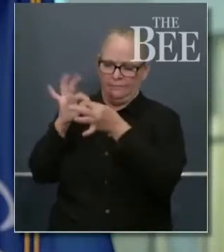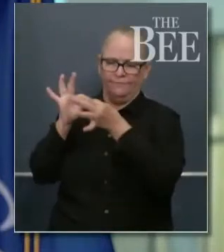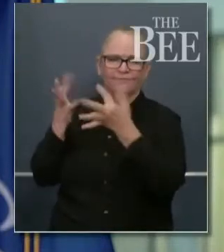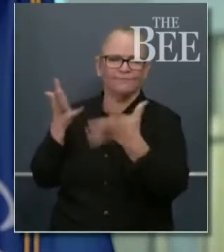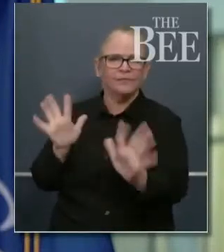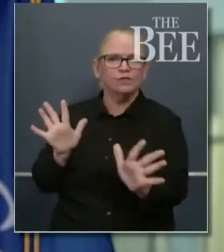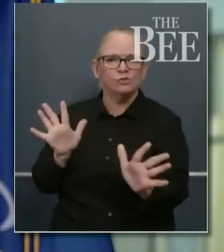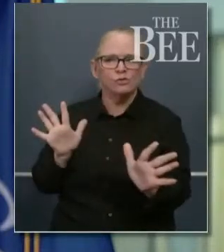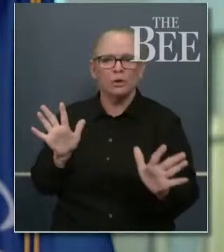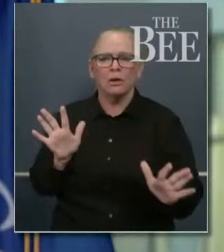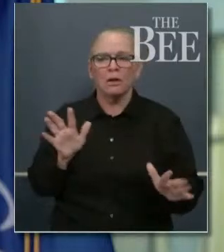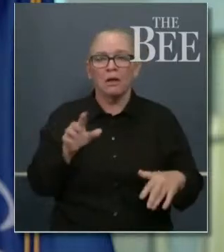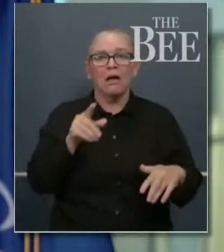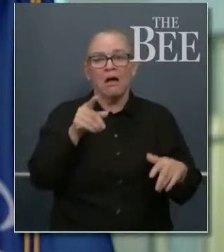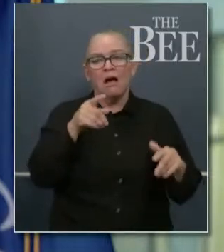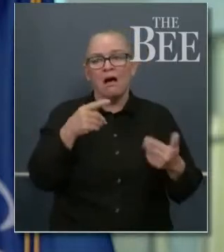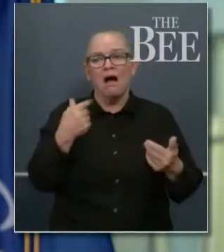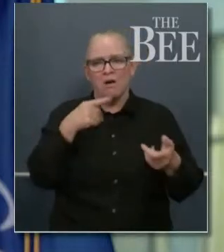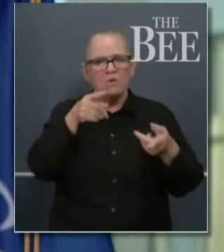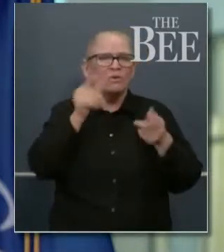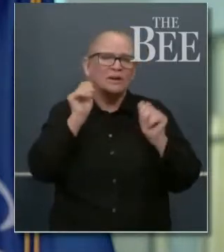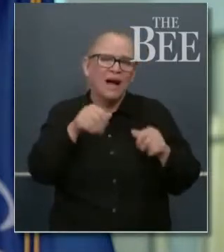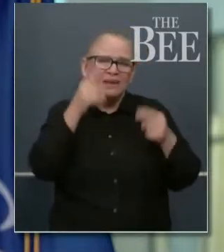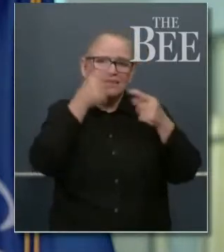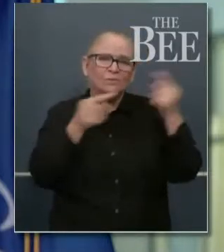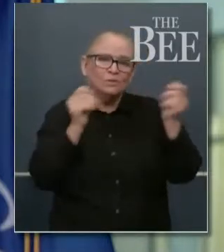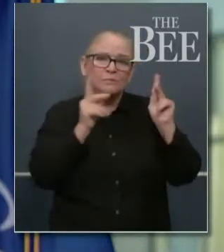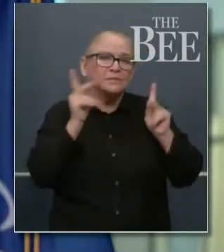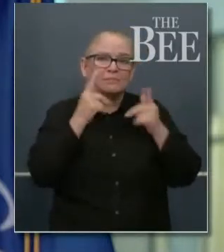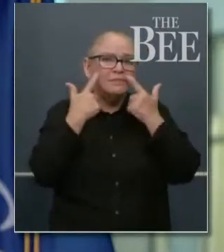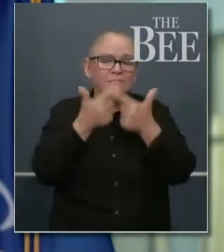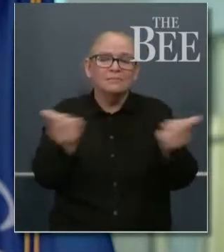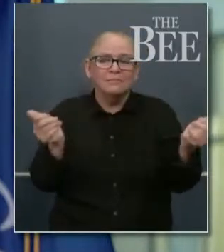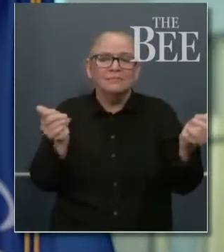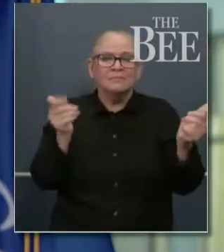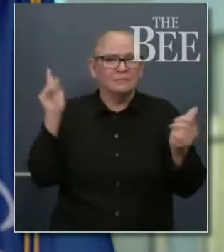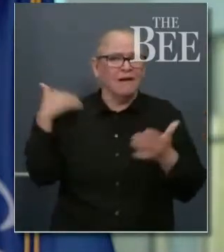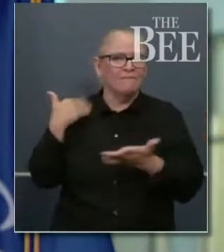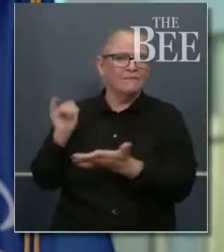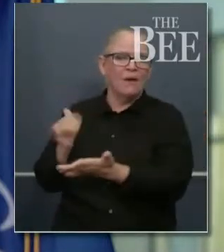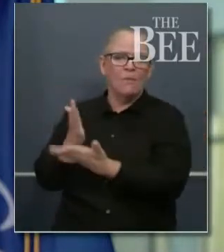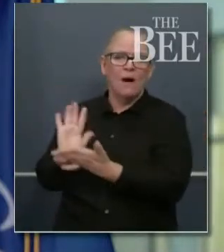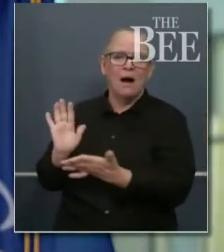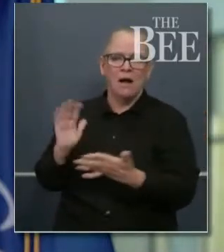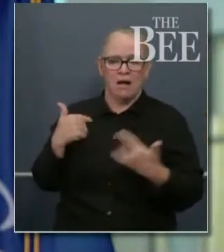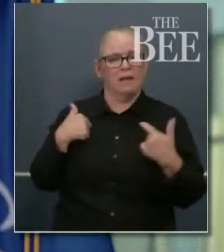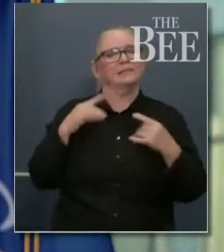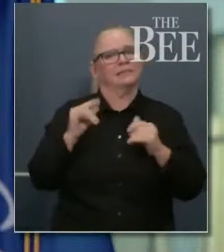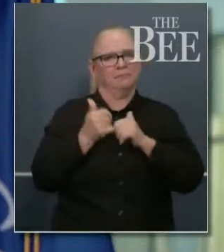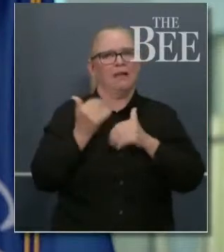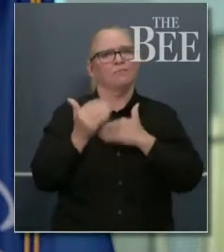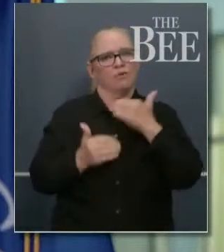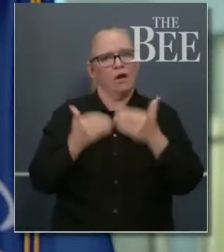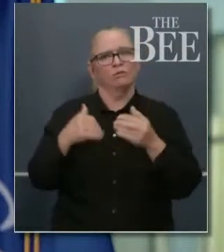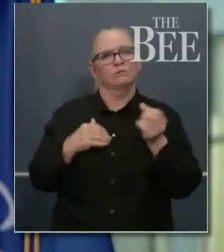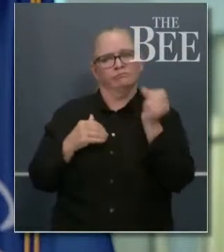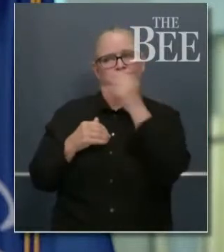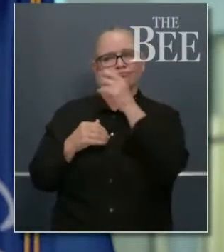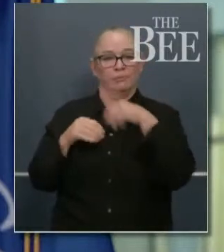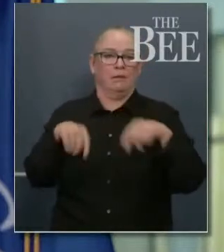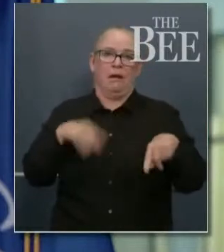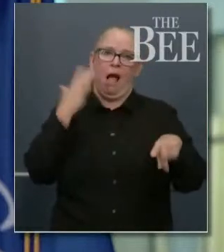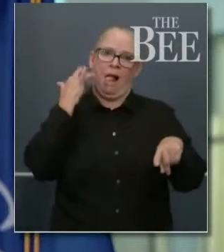disagree. And I maintain that we are making progress. And to the extent we're